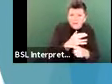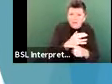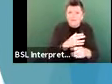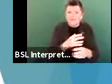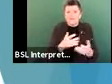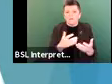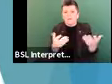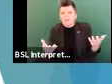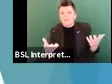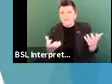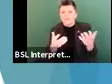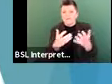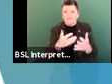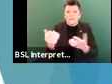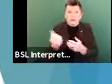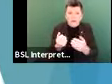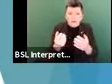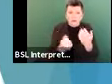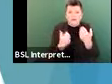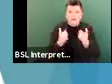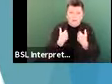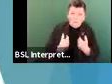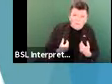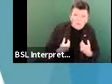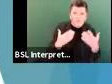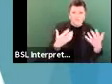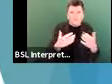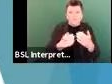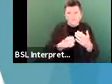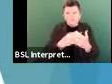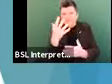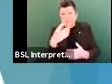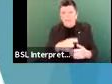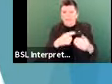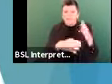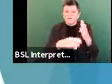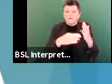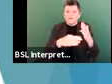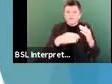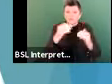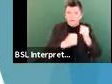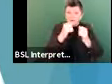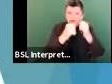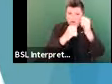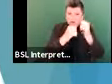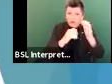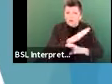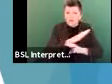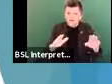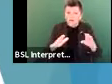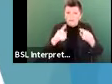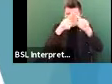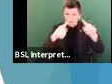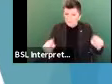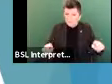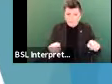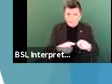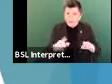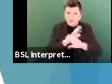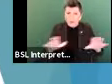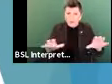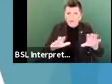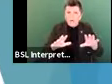wealth built. And this architecture is not a pyramid, it's a strobiloid. I come to that very